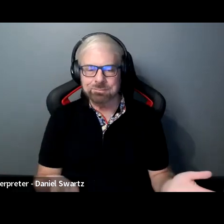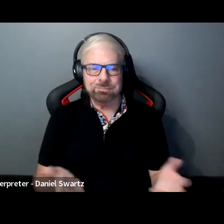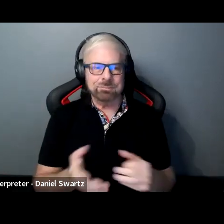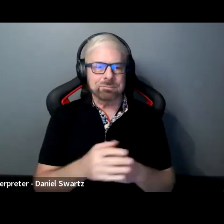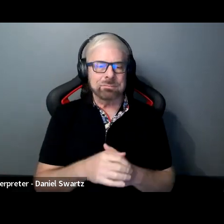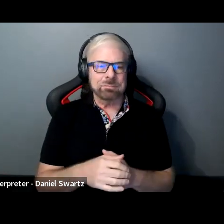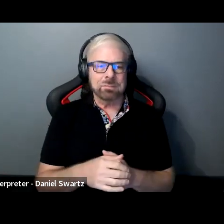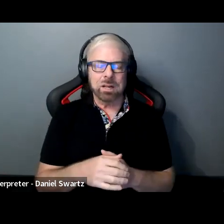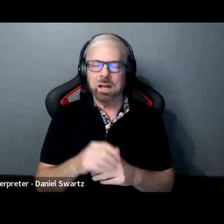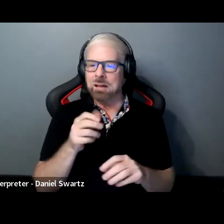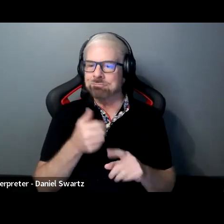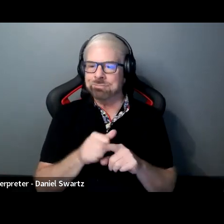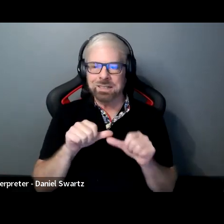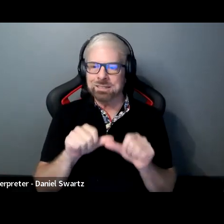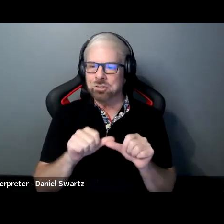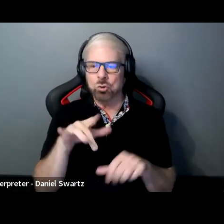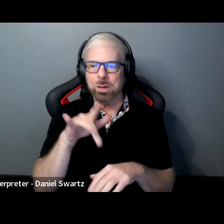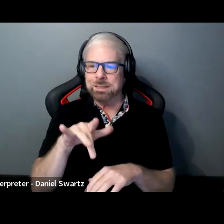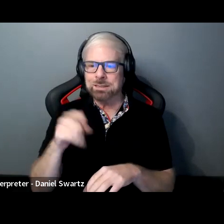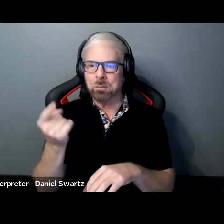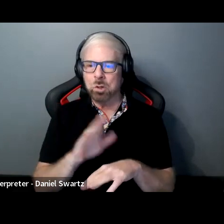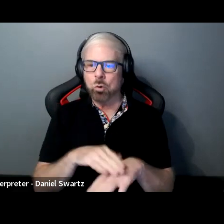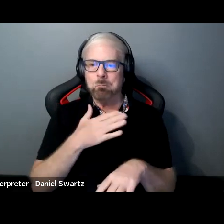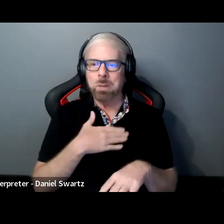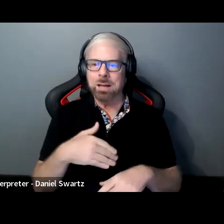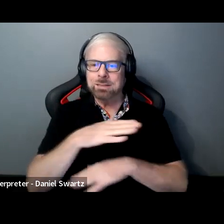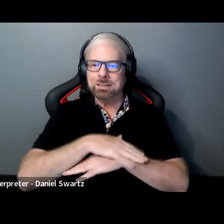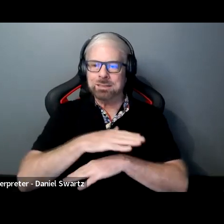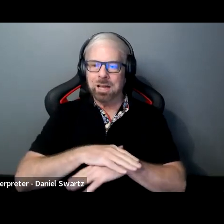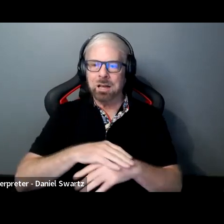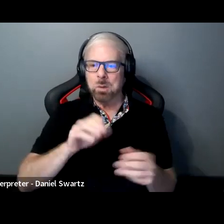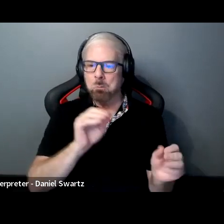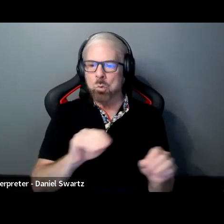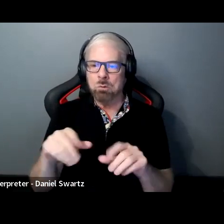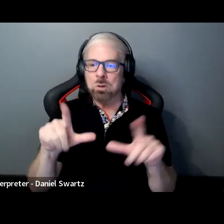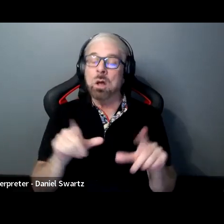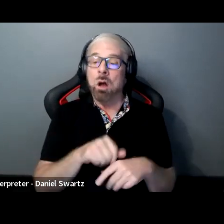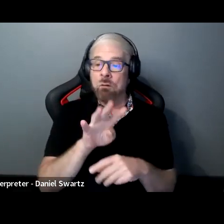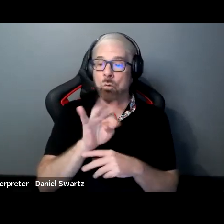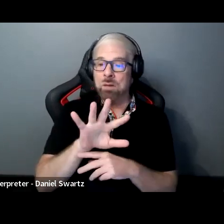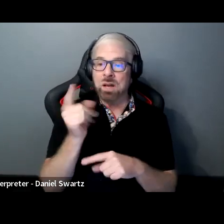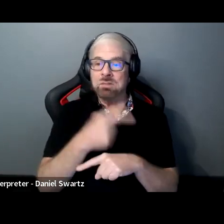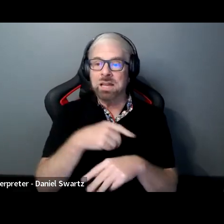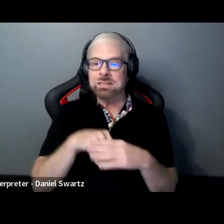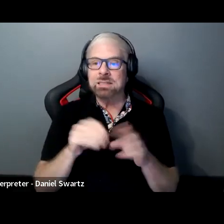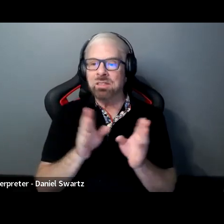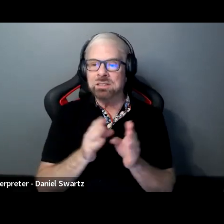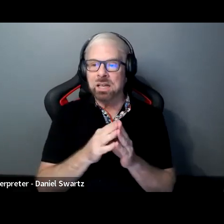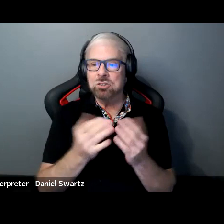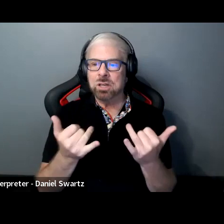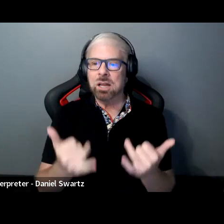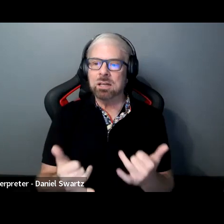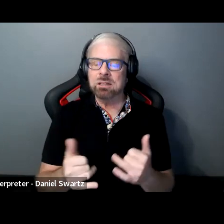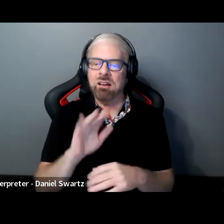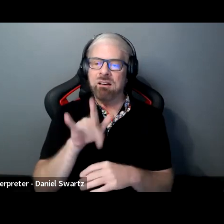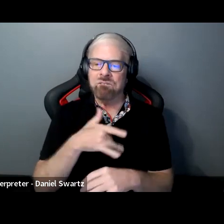I keep hitting something on my desktop and it moves the screen. We're 45 days into the session, and it feels like it's been a lot longer